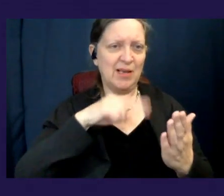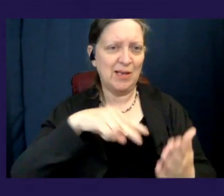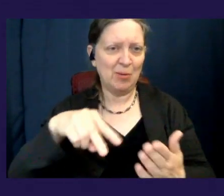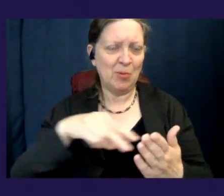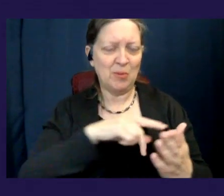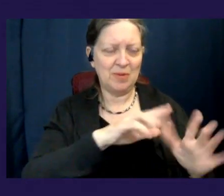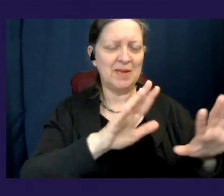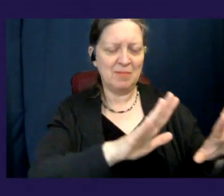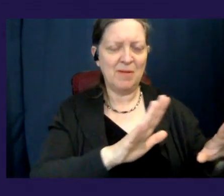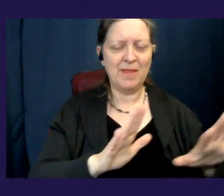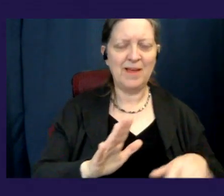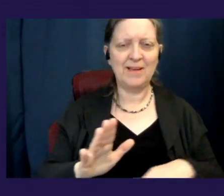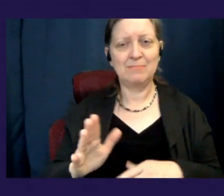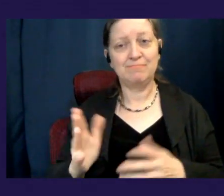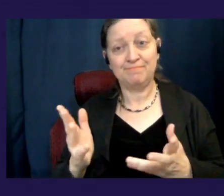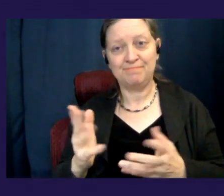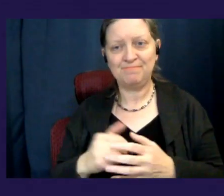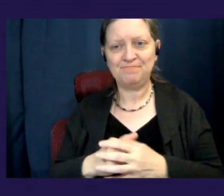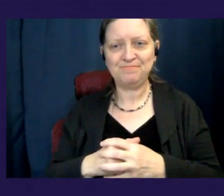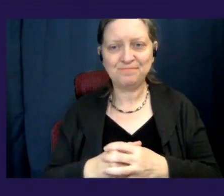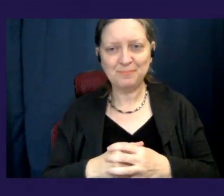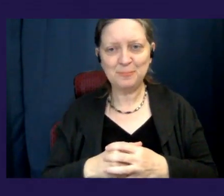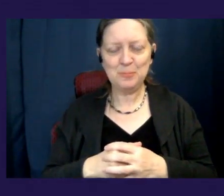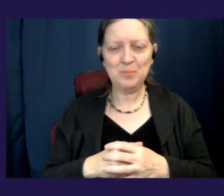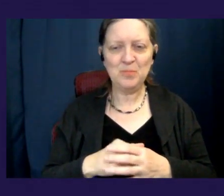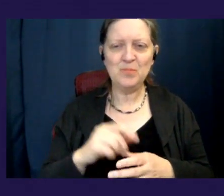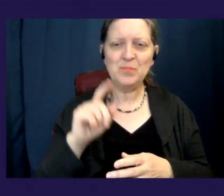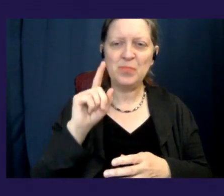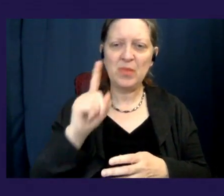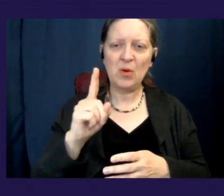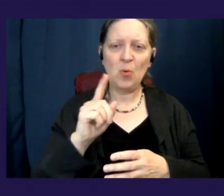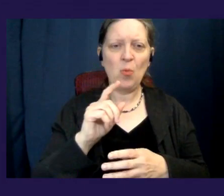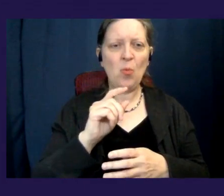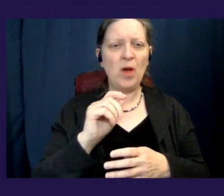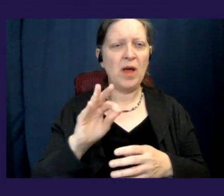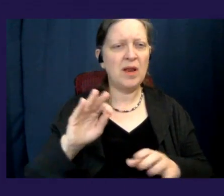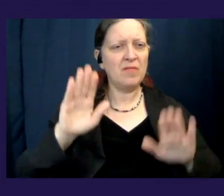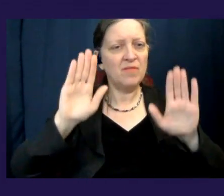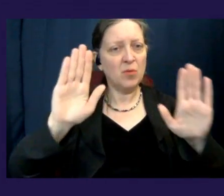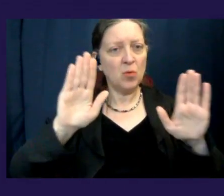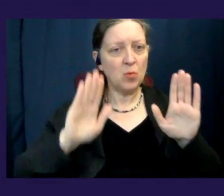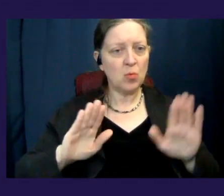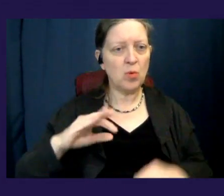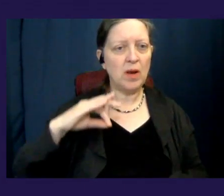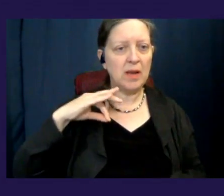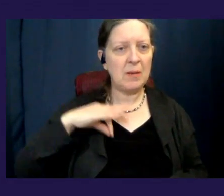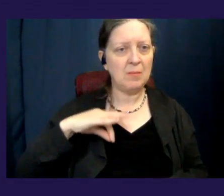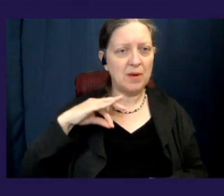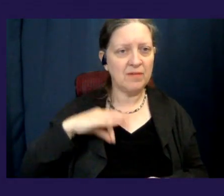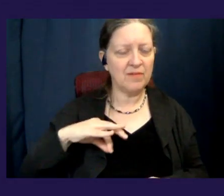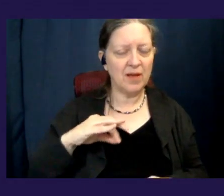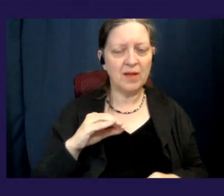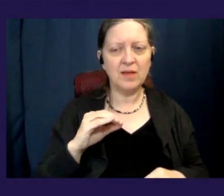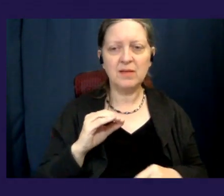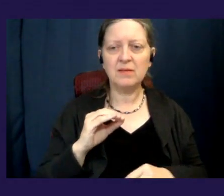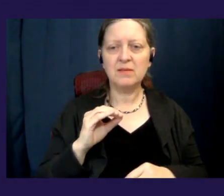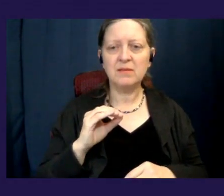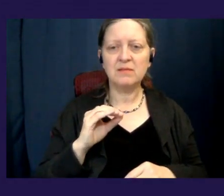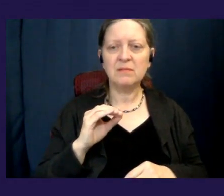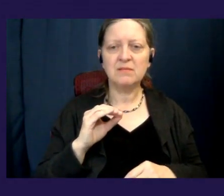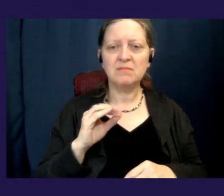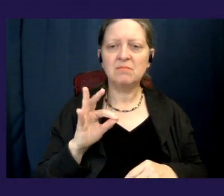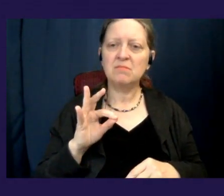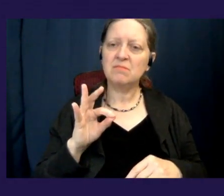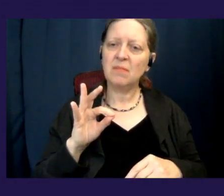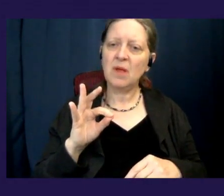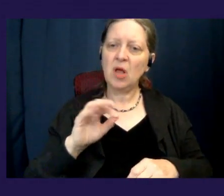one of the great benefits, though, of working in